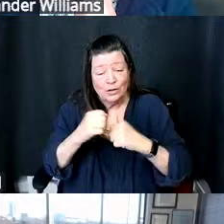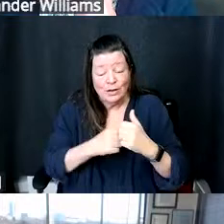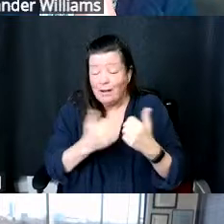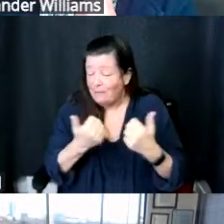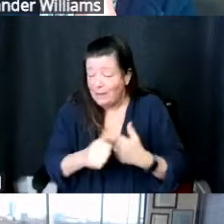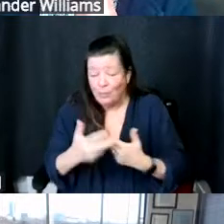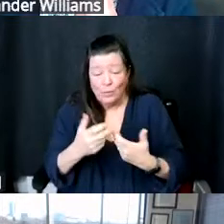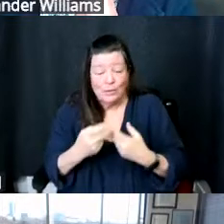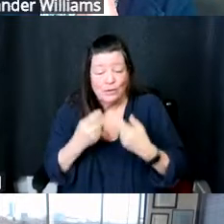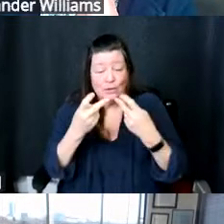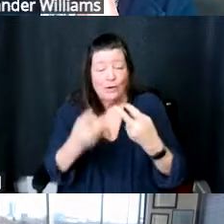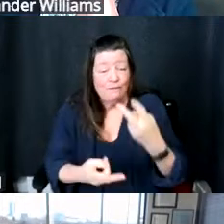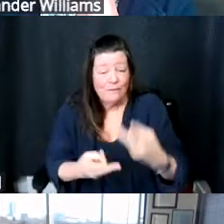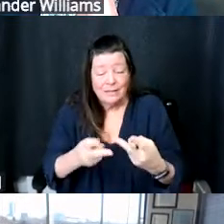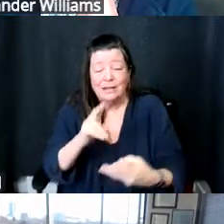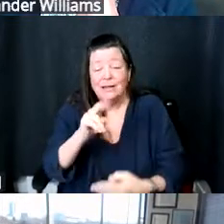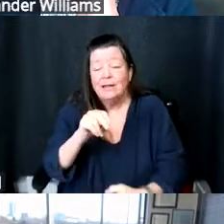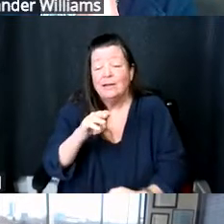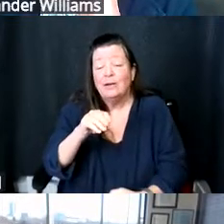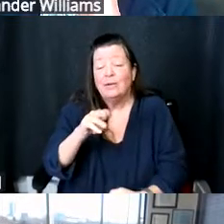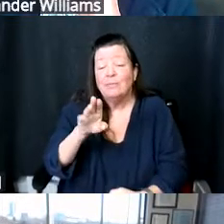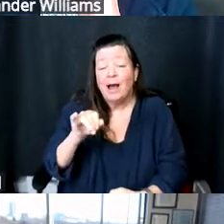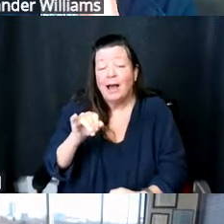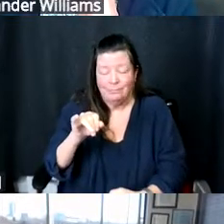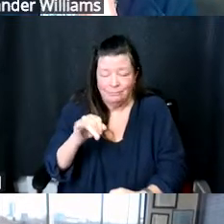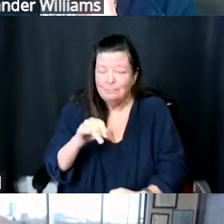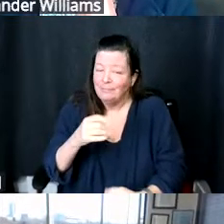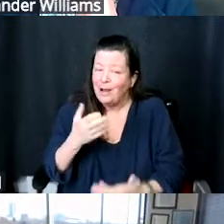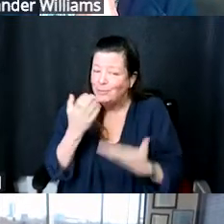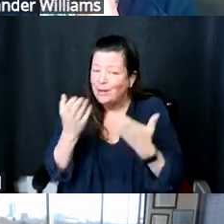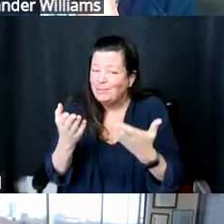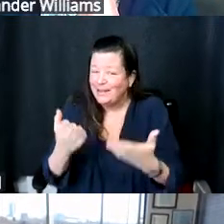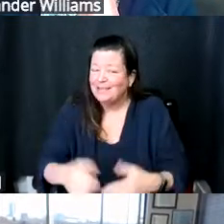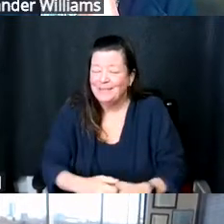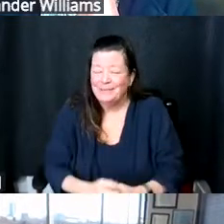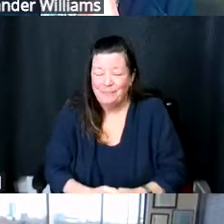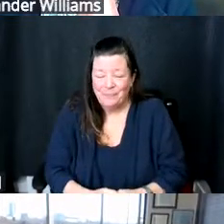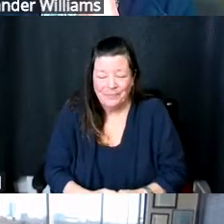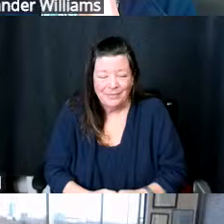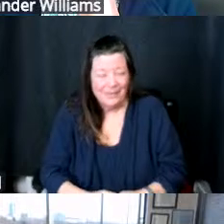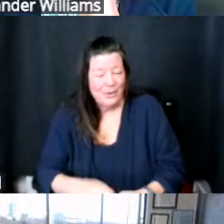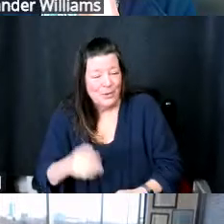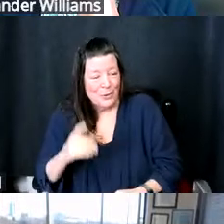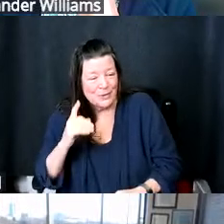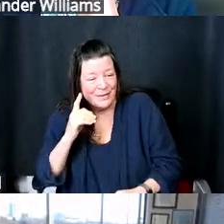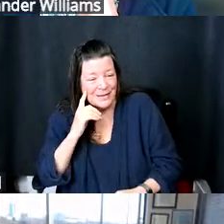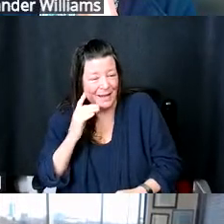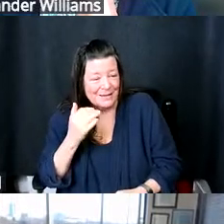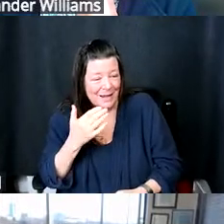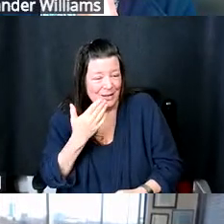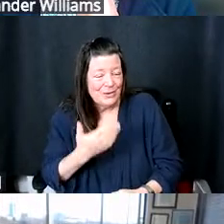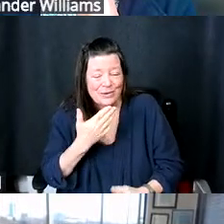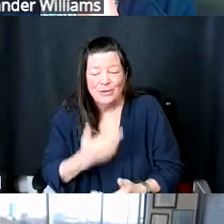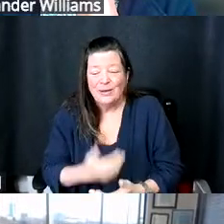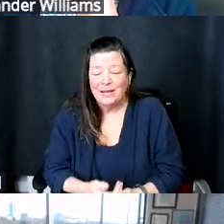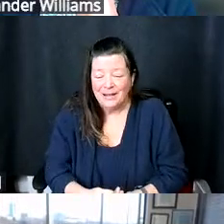Mumbai, please contact me. Sounds like you got a contingent going.